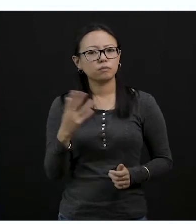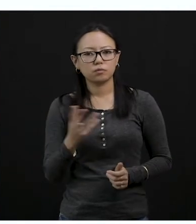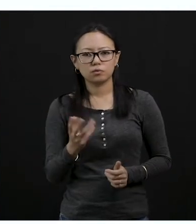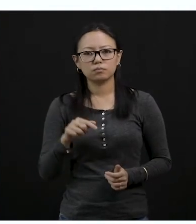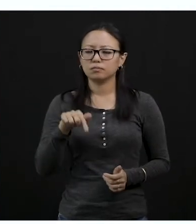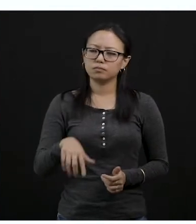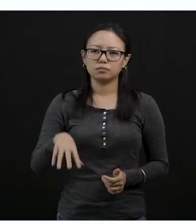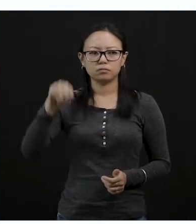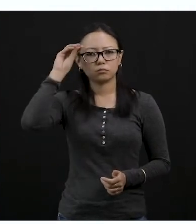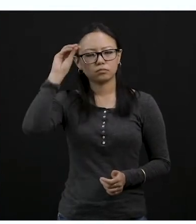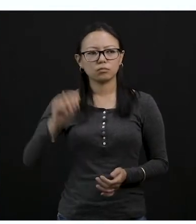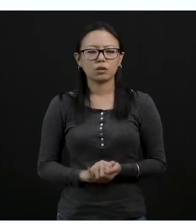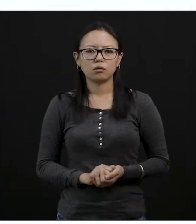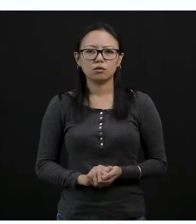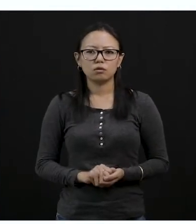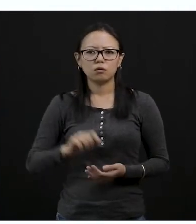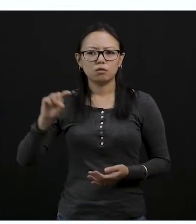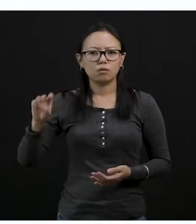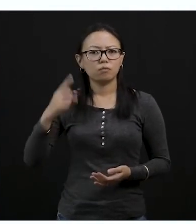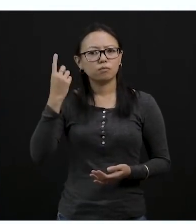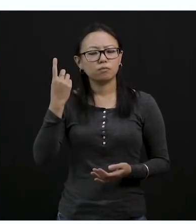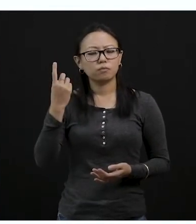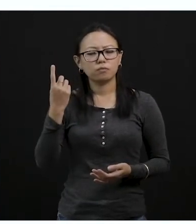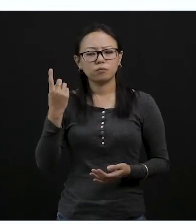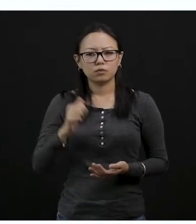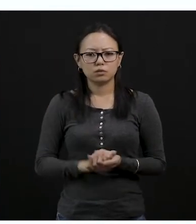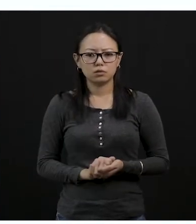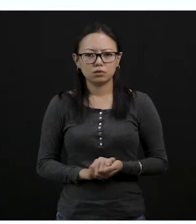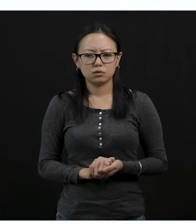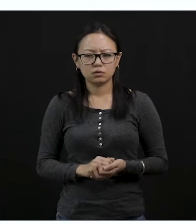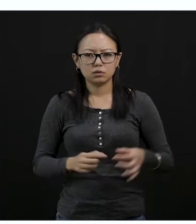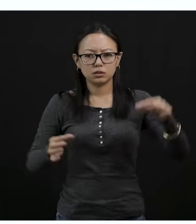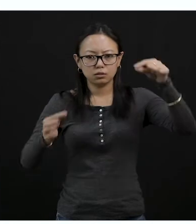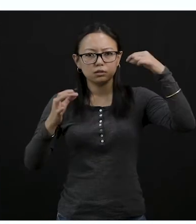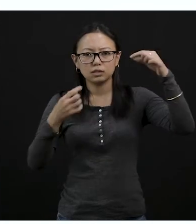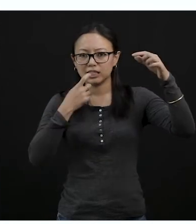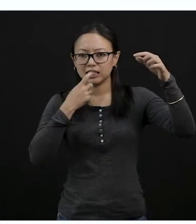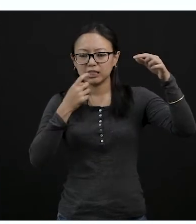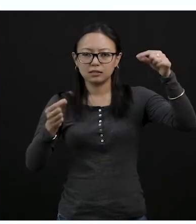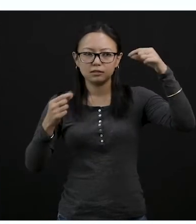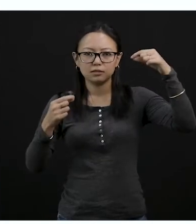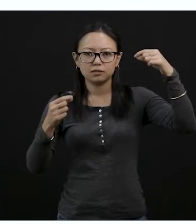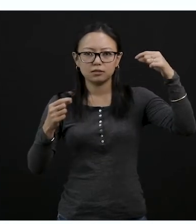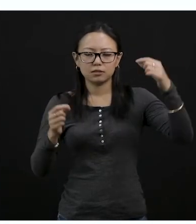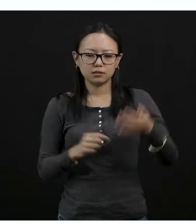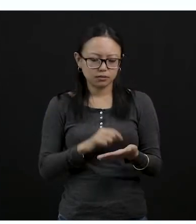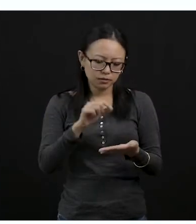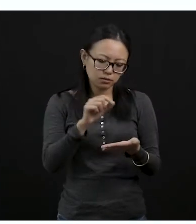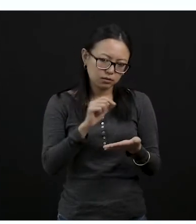in the first step, what you do, in a piece of paper, you will write a letter. Okay, you can see here,